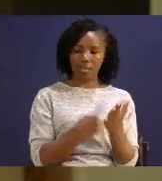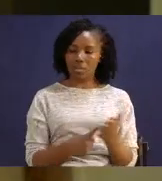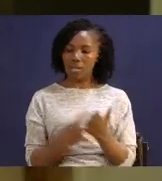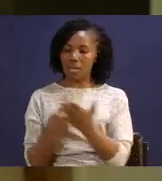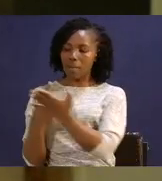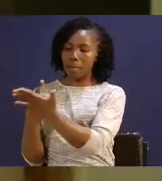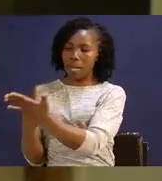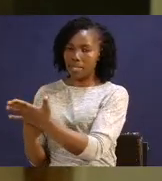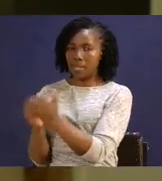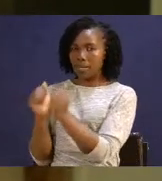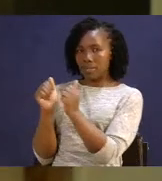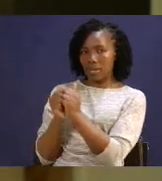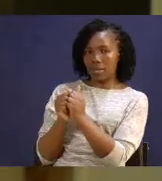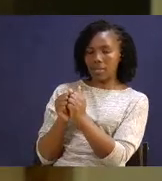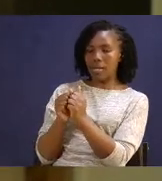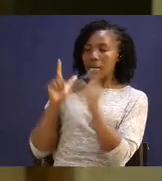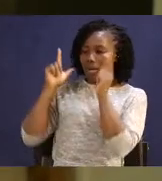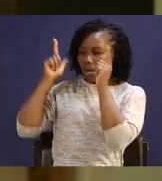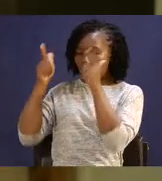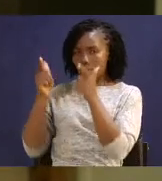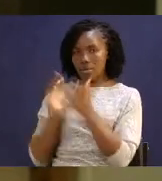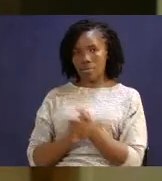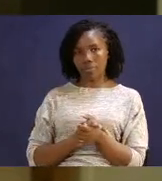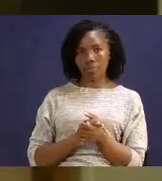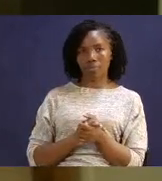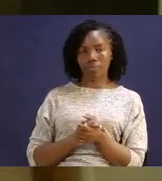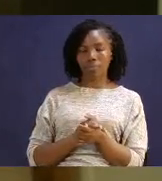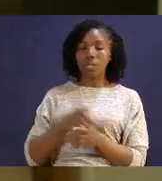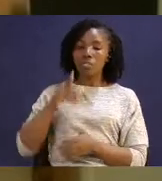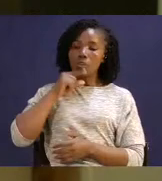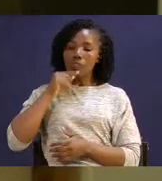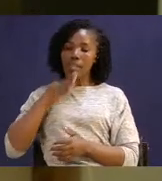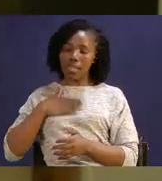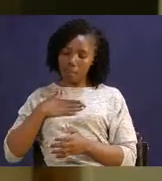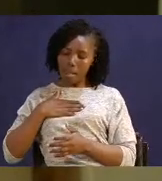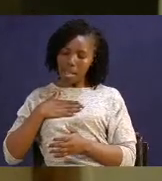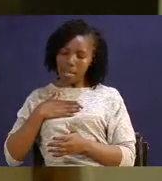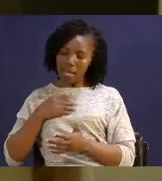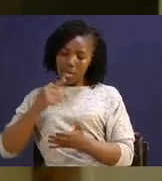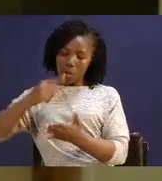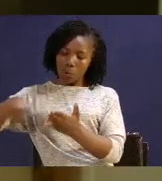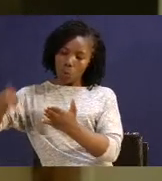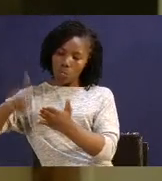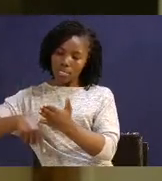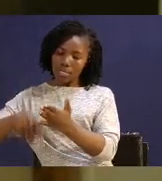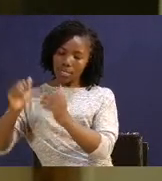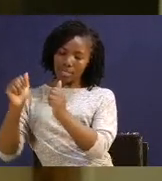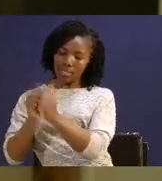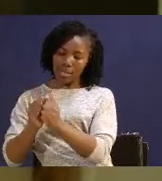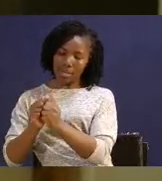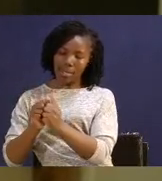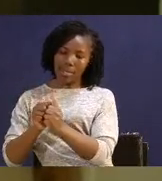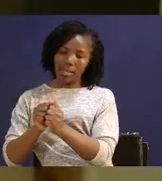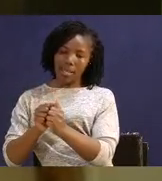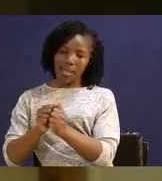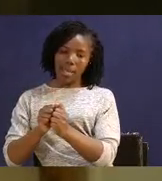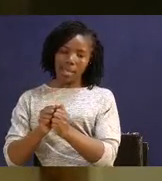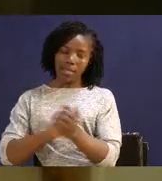cows, this, gumboots, sheep, what. So he crossed 10 and put 1.